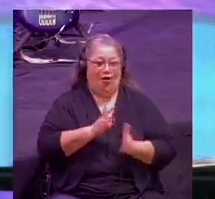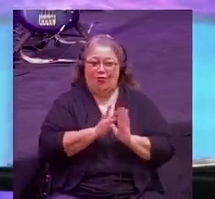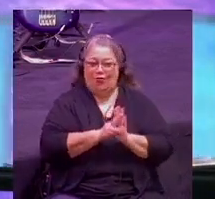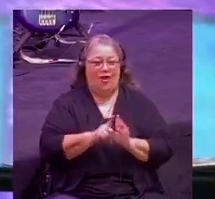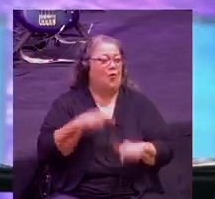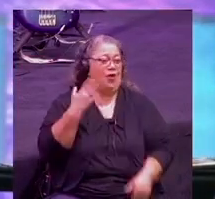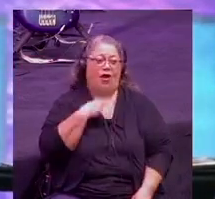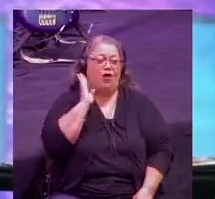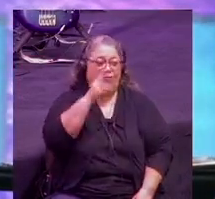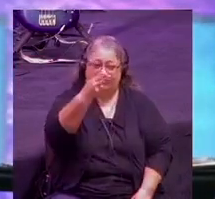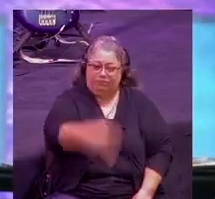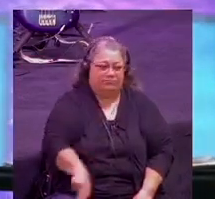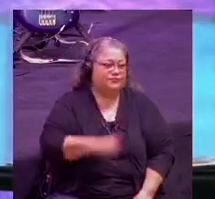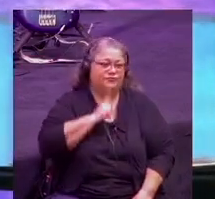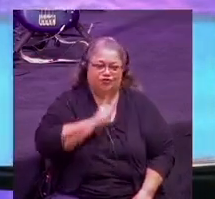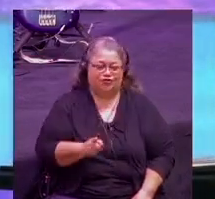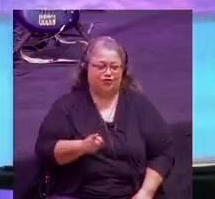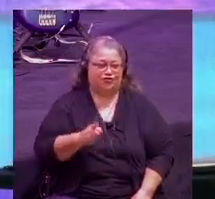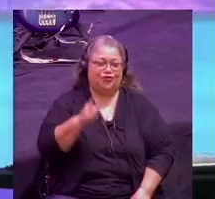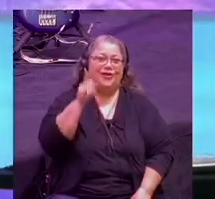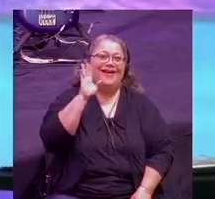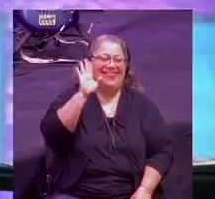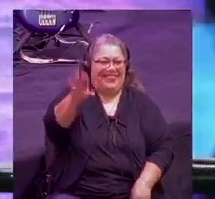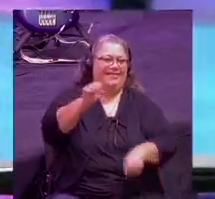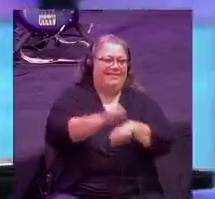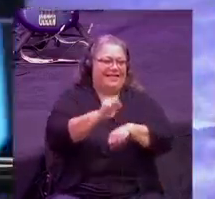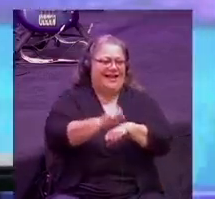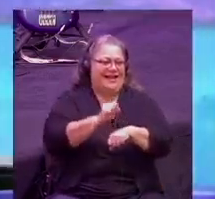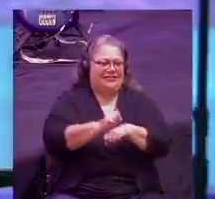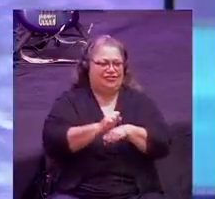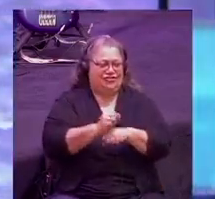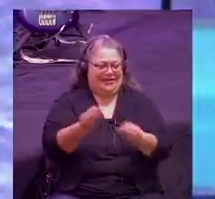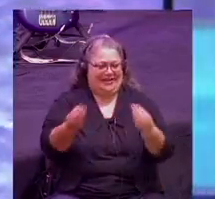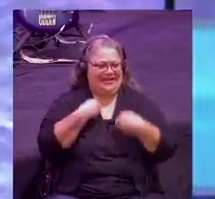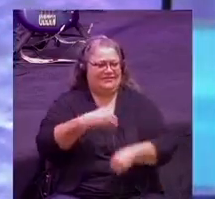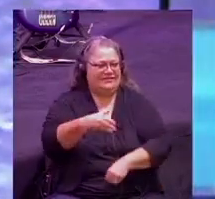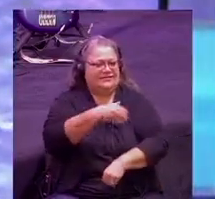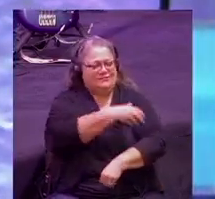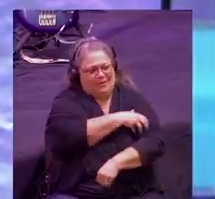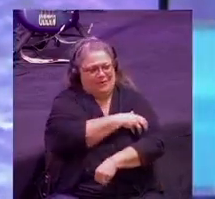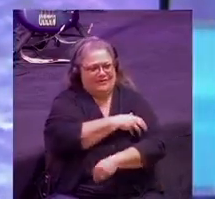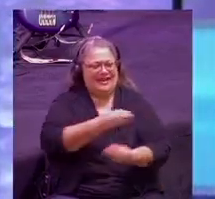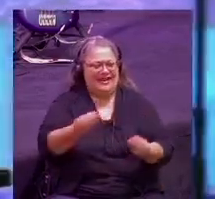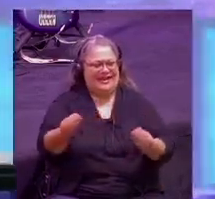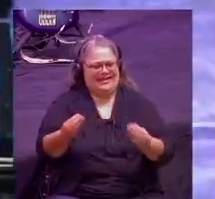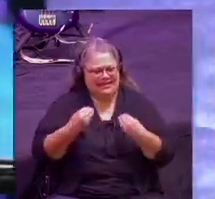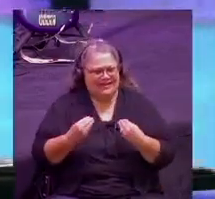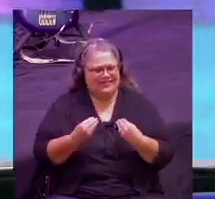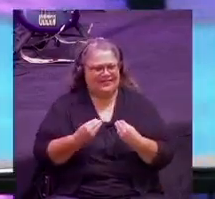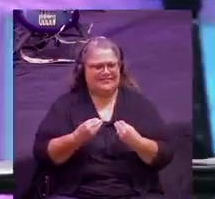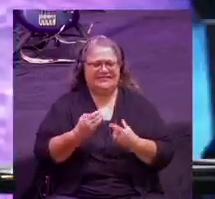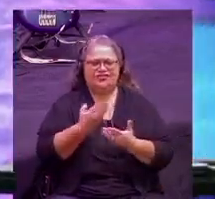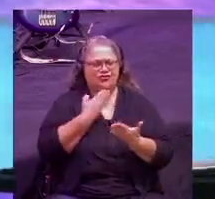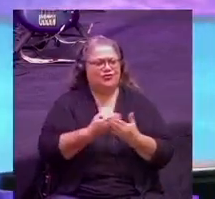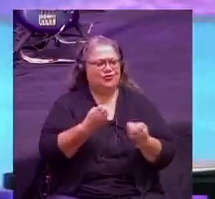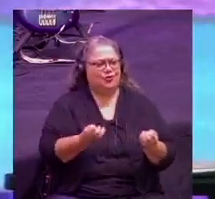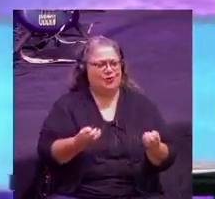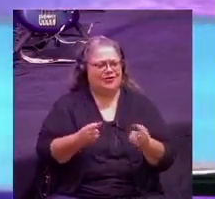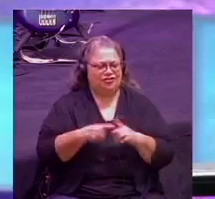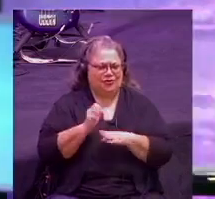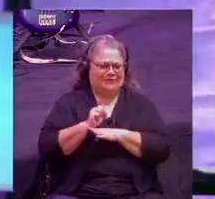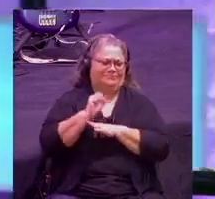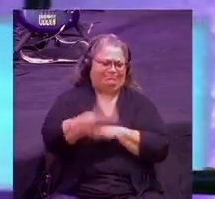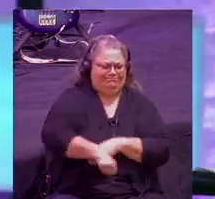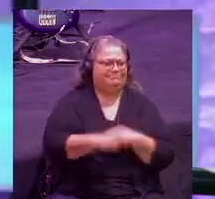hell. But the Holy Spirit, that's his job. He empowers us. He enables us. He equips us to